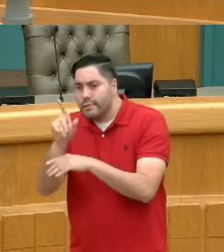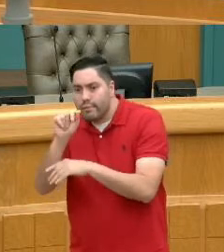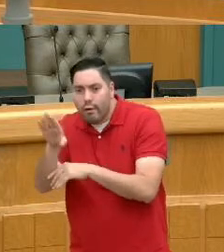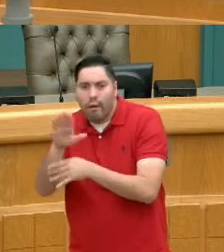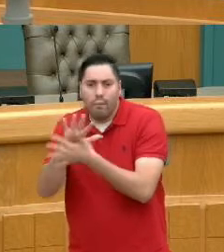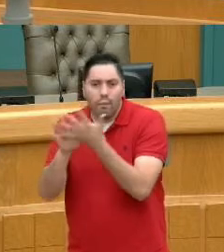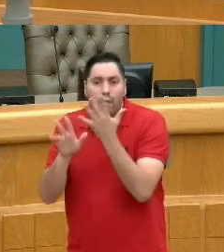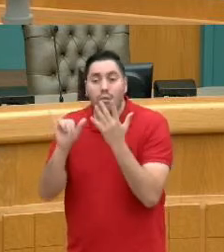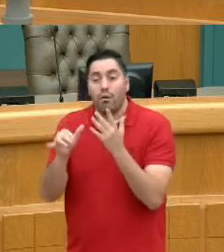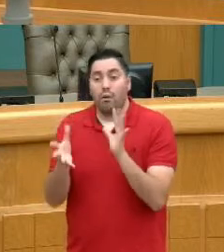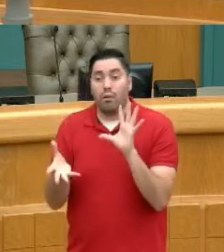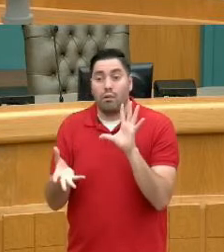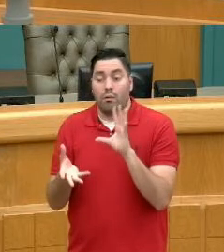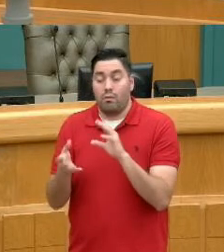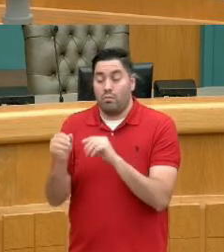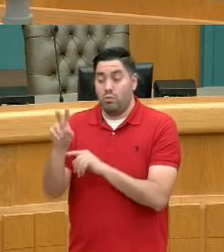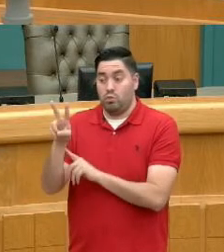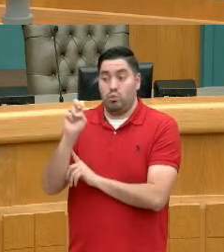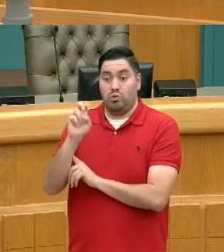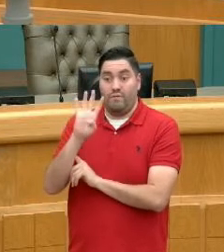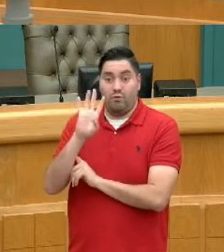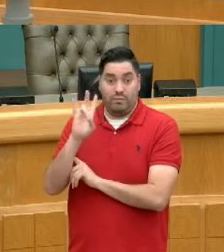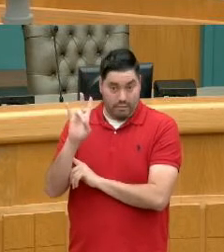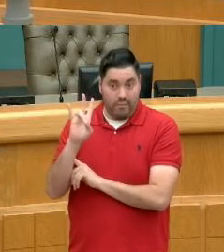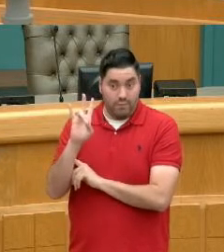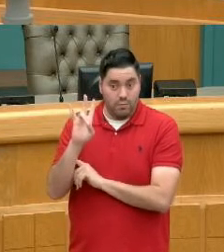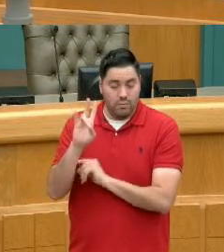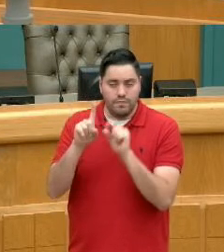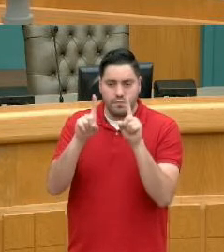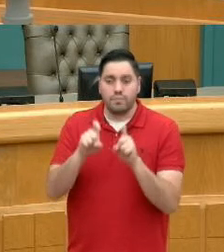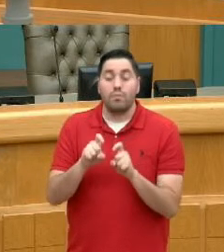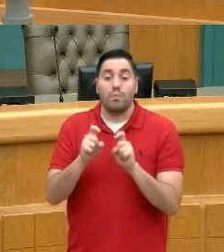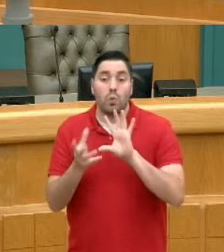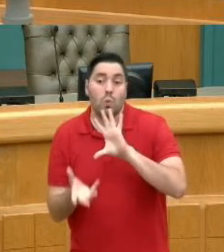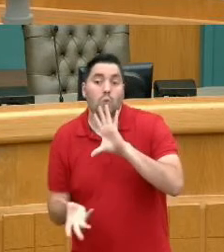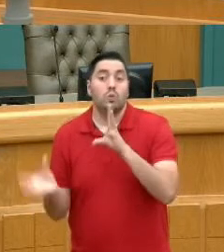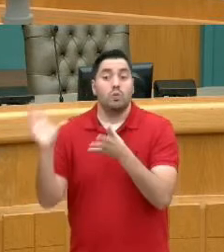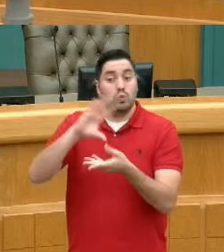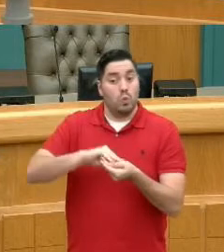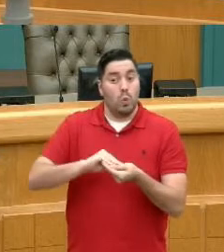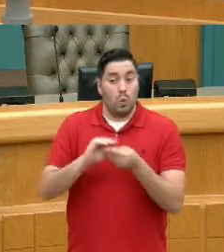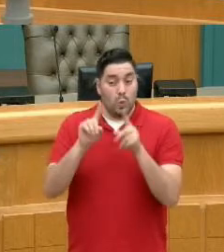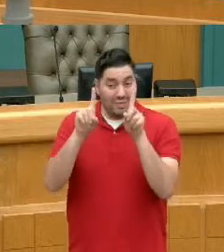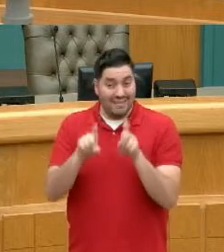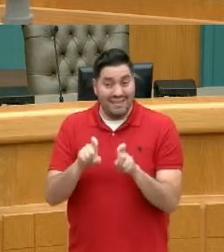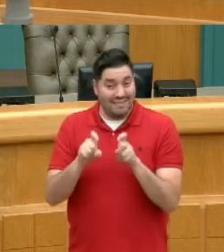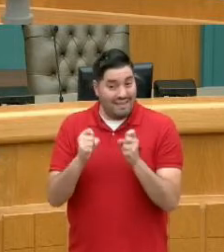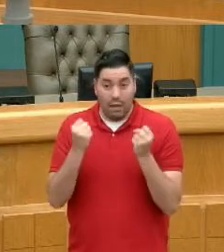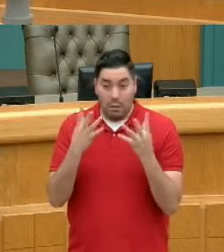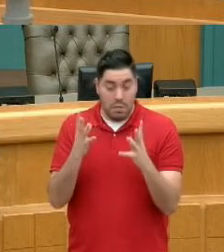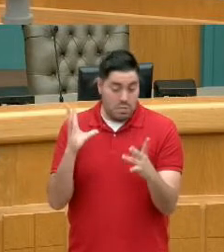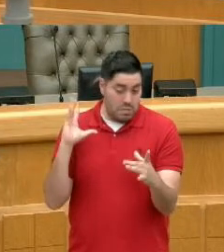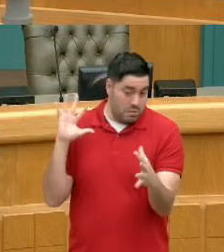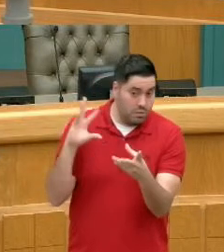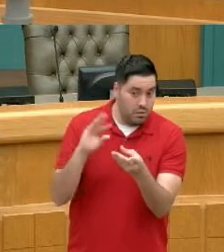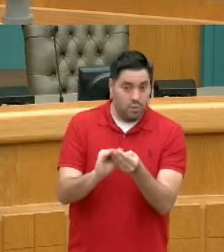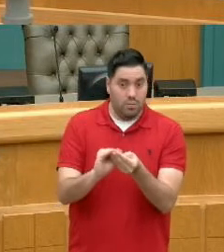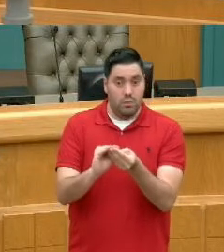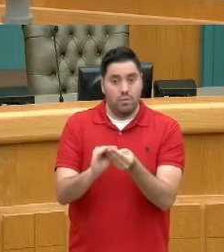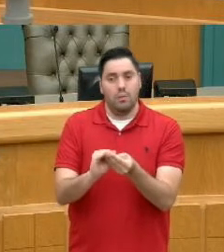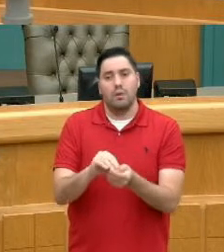been 247 tests performed. So that brings our total tests that we've been counting performed in our area